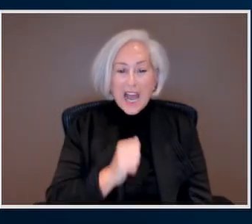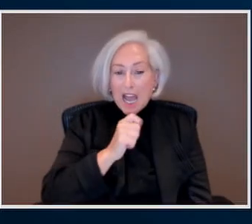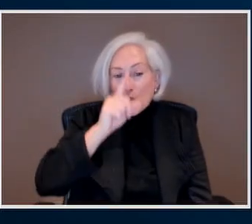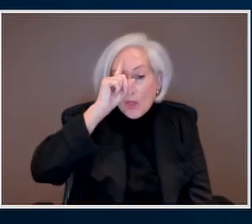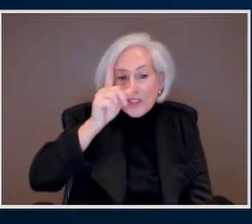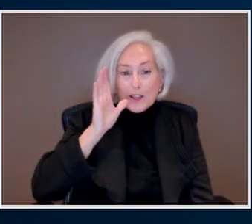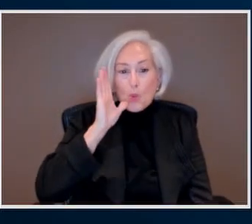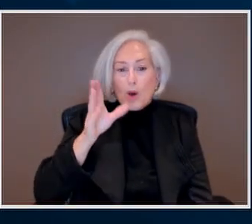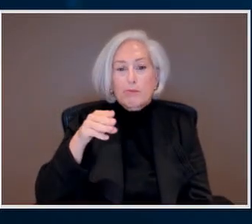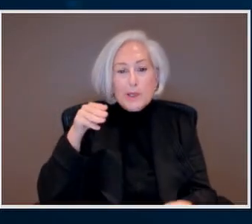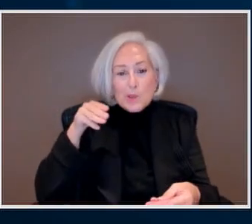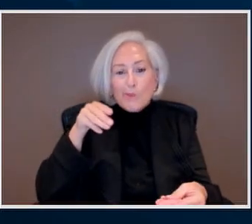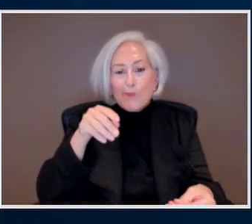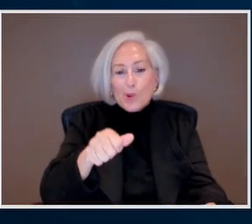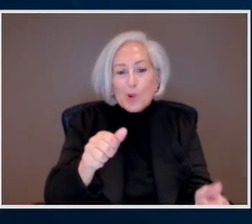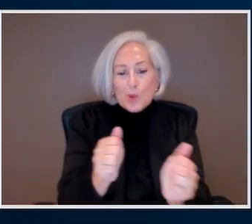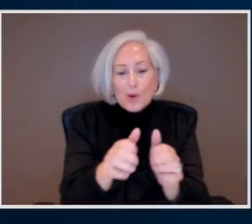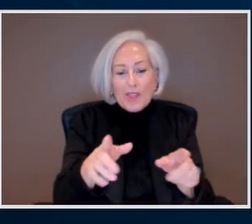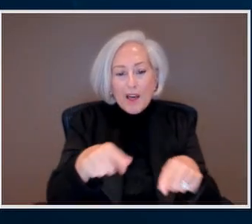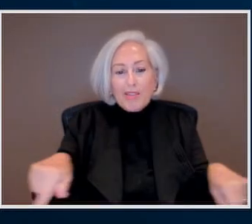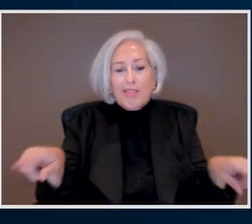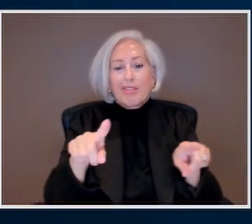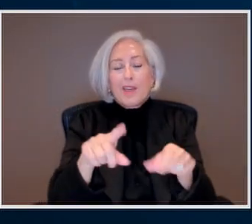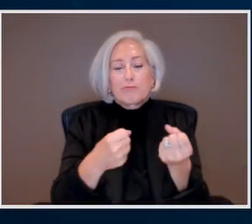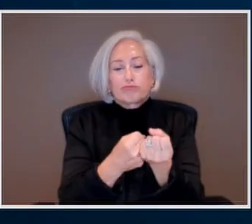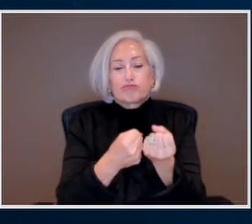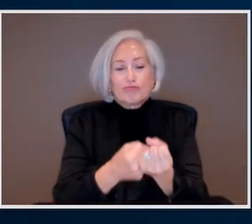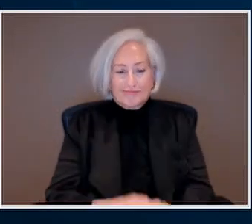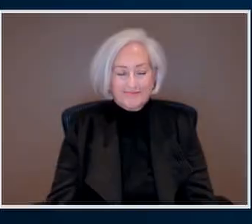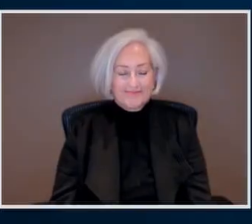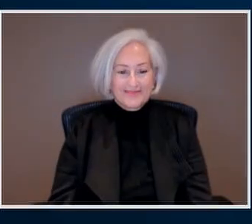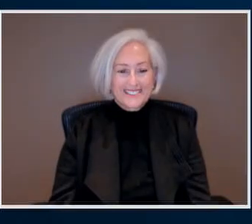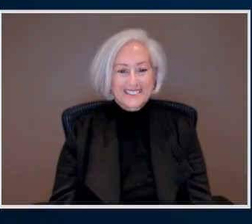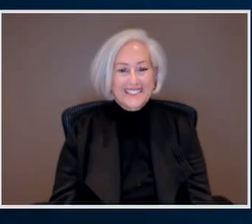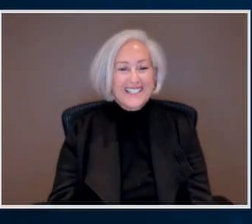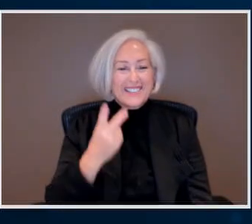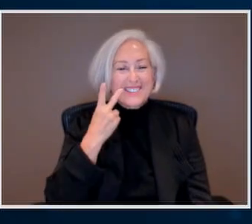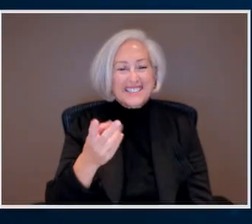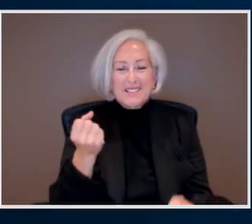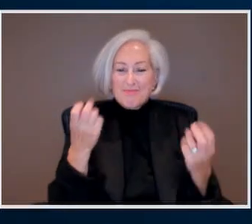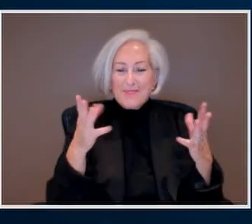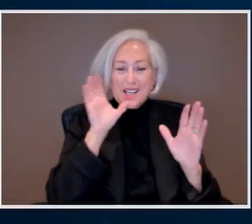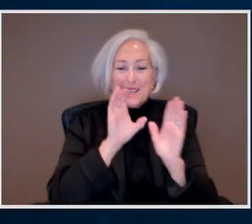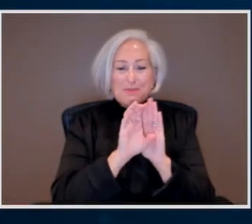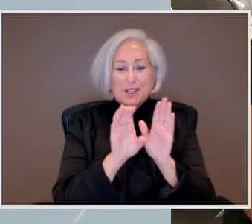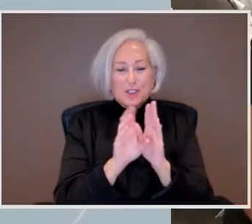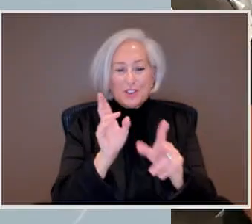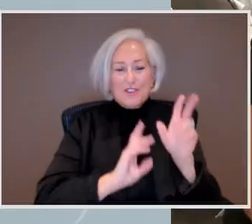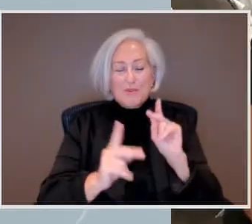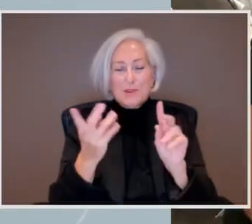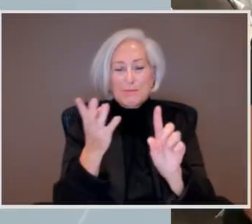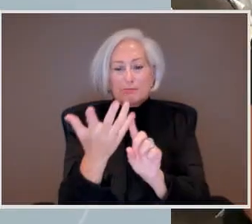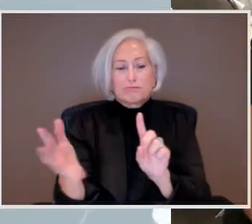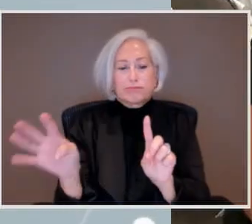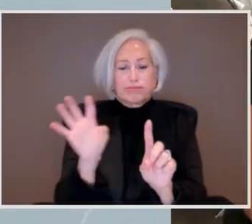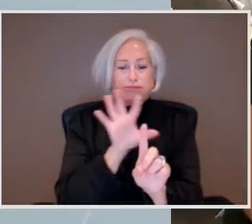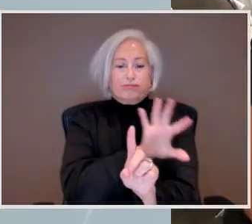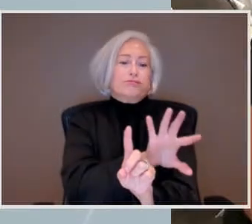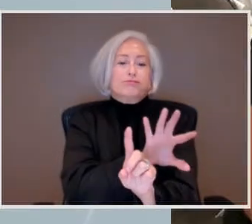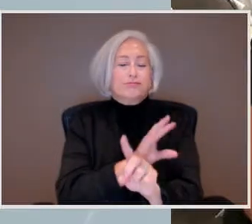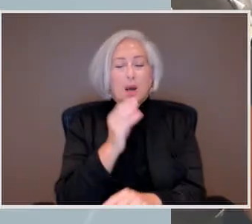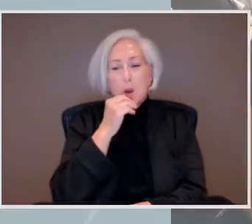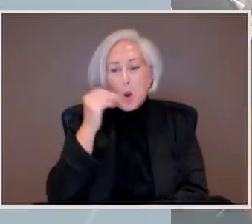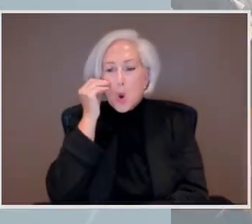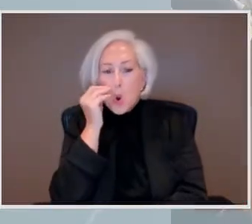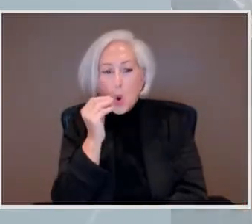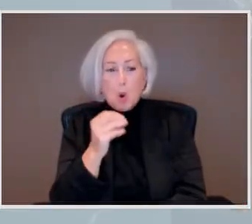as smoothly without that family environment we had. I know these pictures of everybody surrounding you at home and at your bedside. That Yeah. must